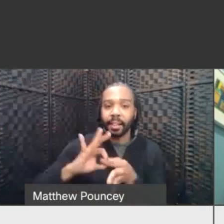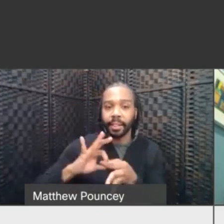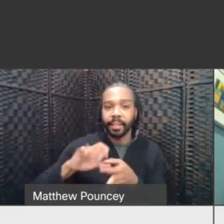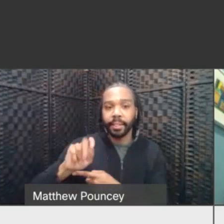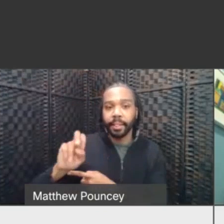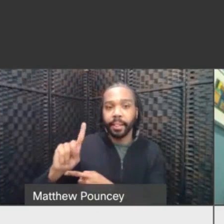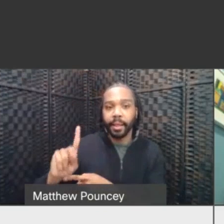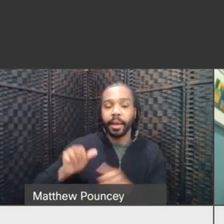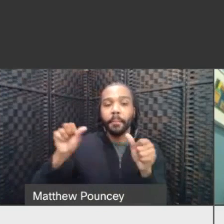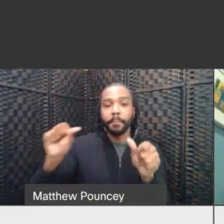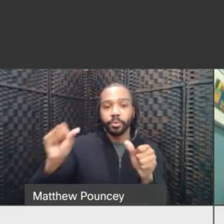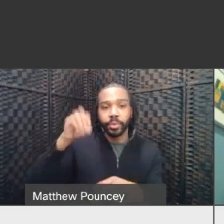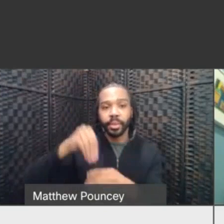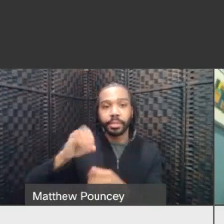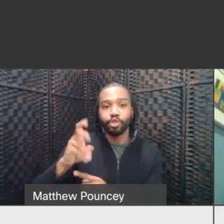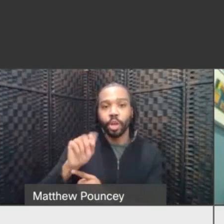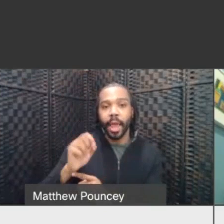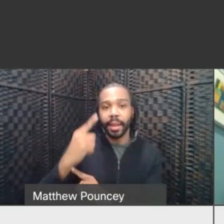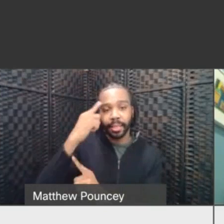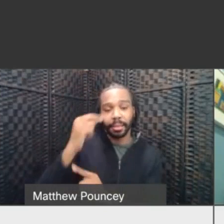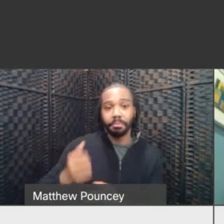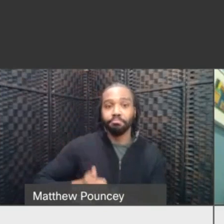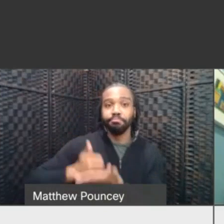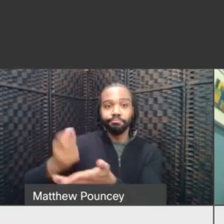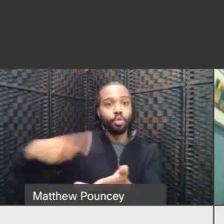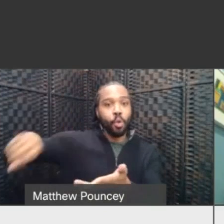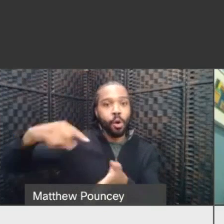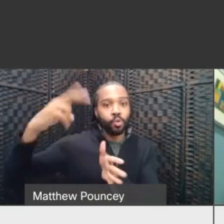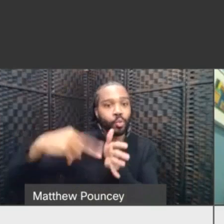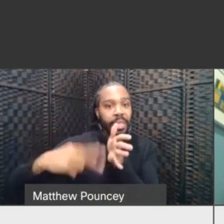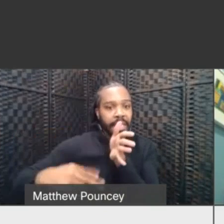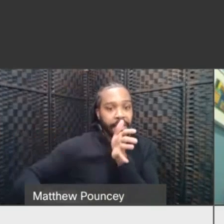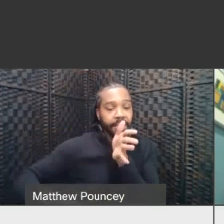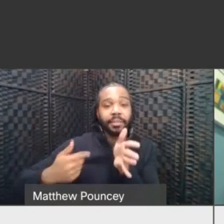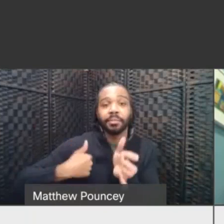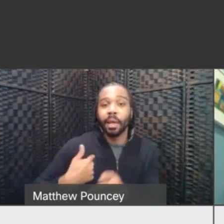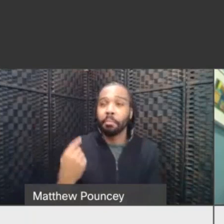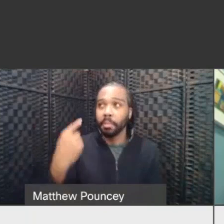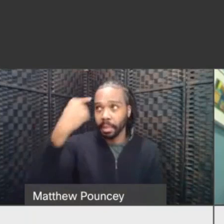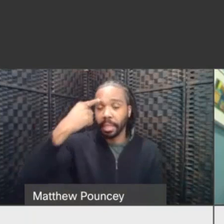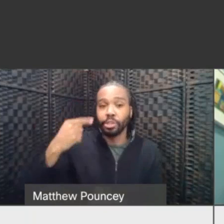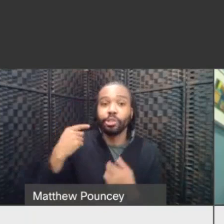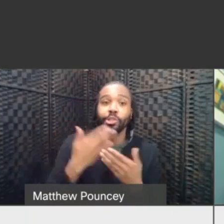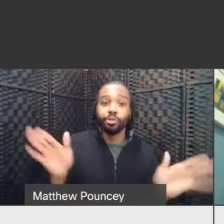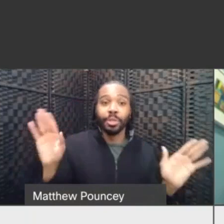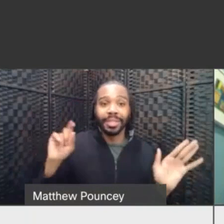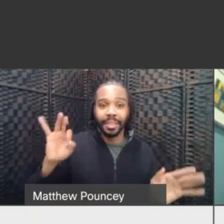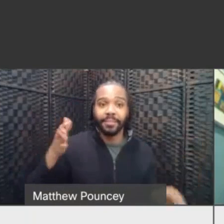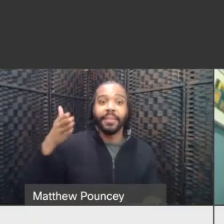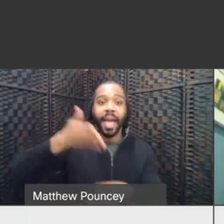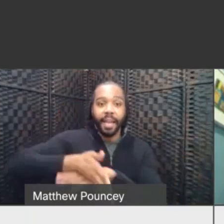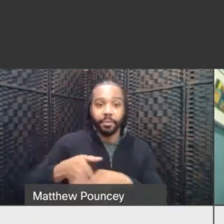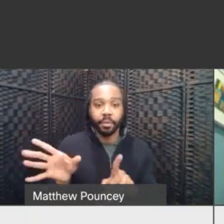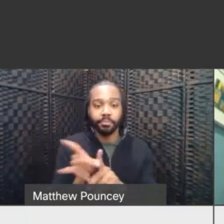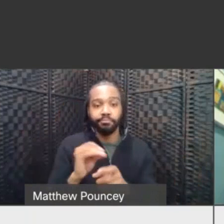I think that it'd be helpful for people to read it because, generally speaking, as soon as you've recovered from COVID, you can go ahead and